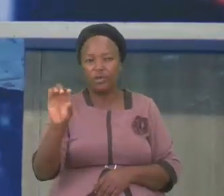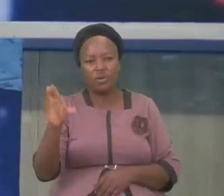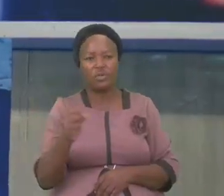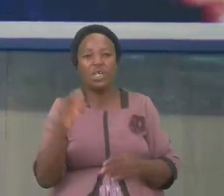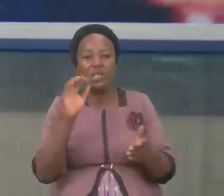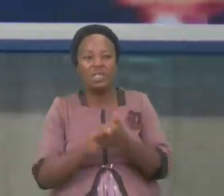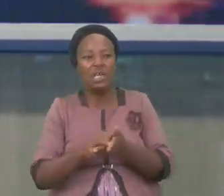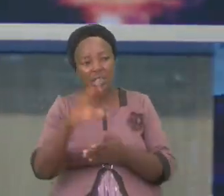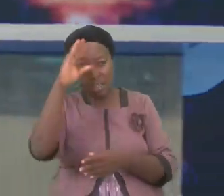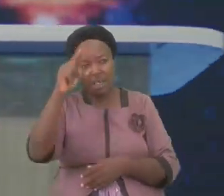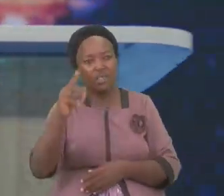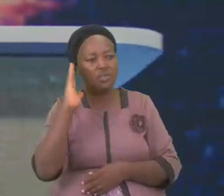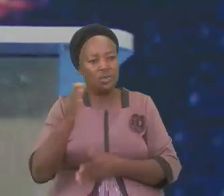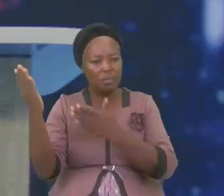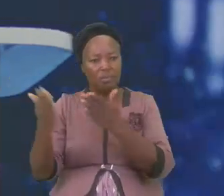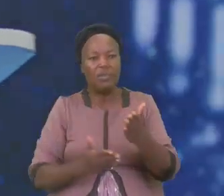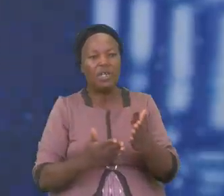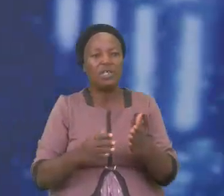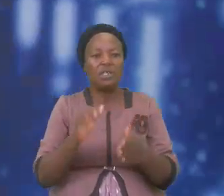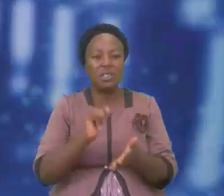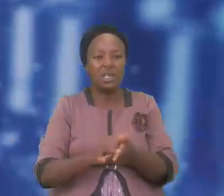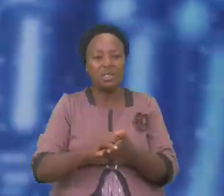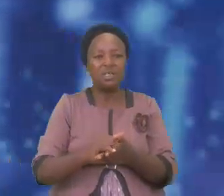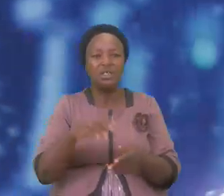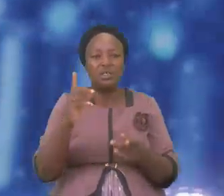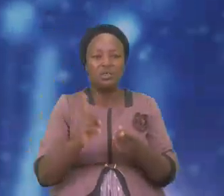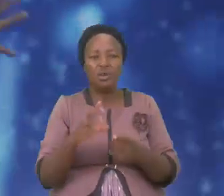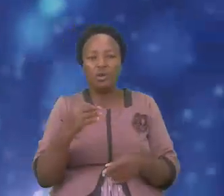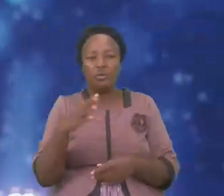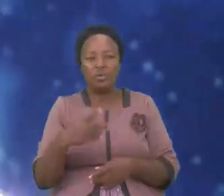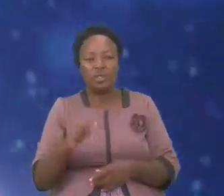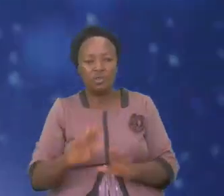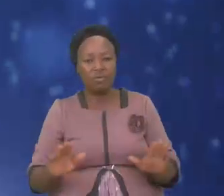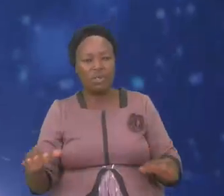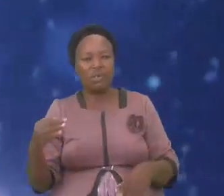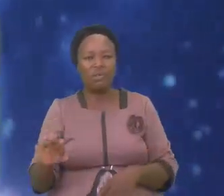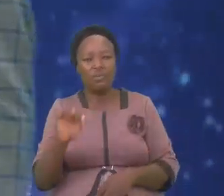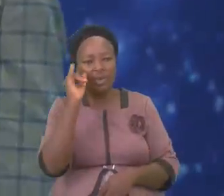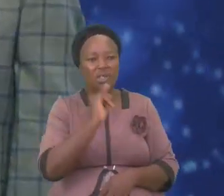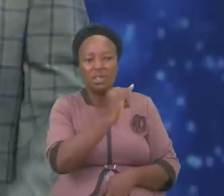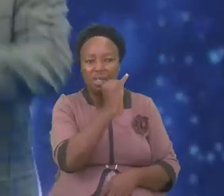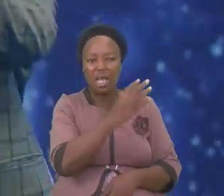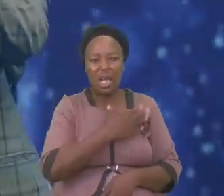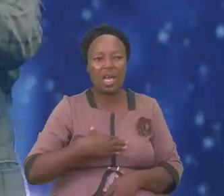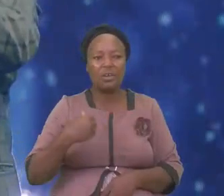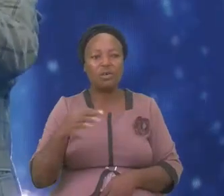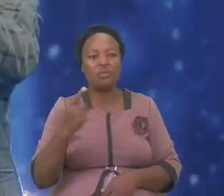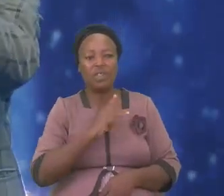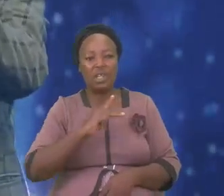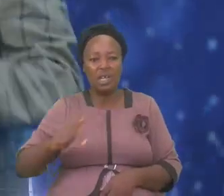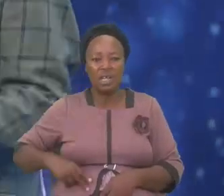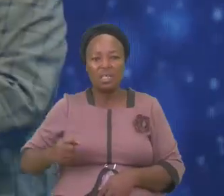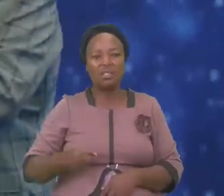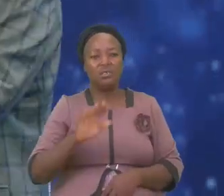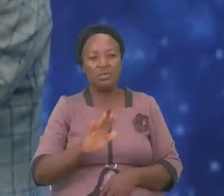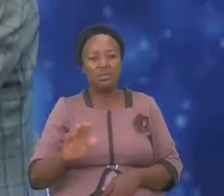taken from their state, they were taken from their tribe, they were taken from their towns, and they were taken to Babylon. Remember, I